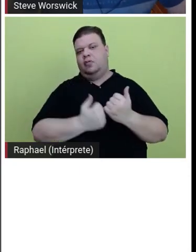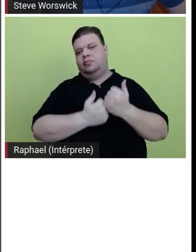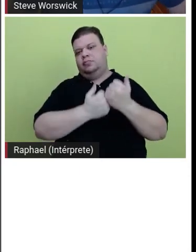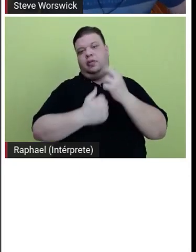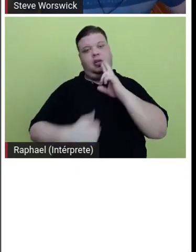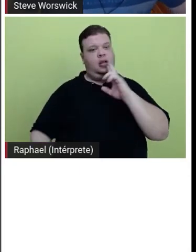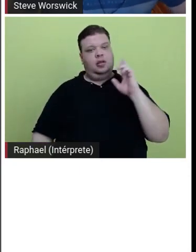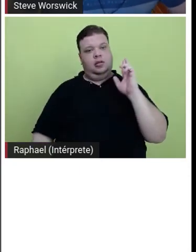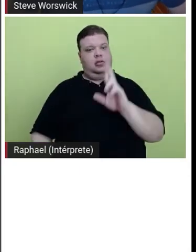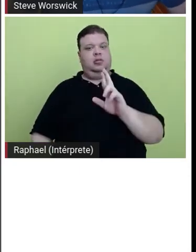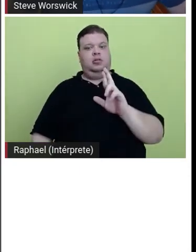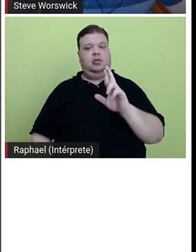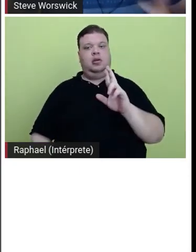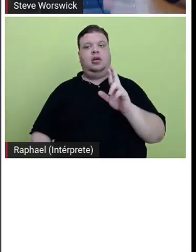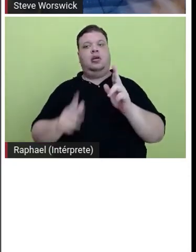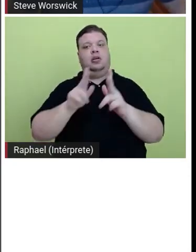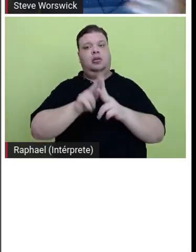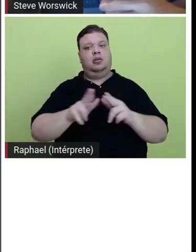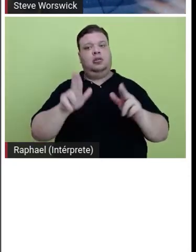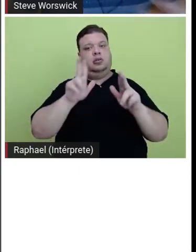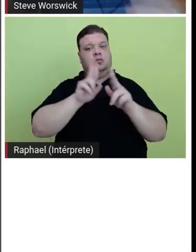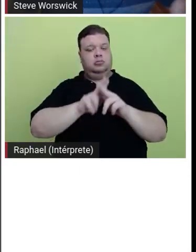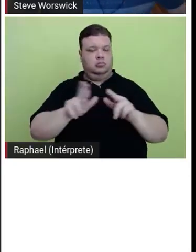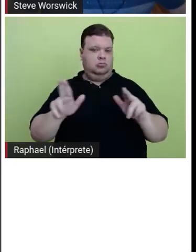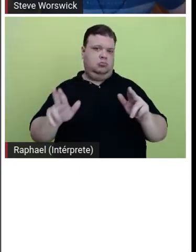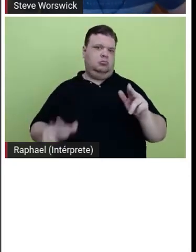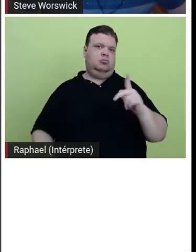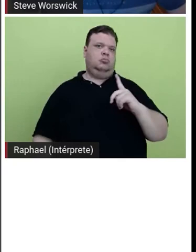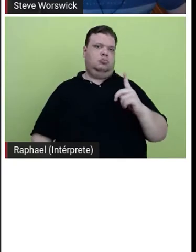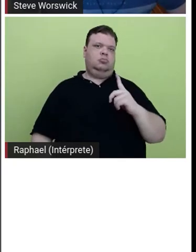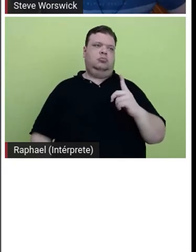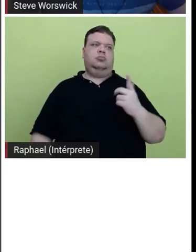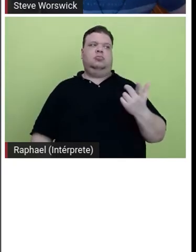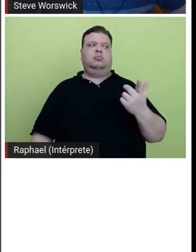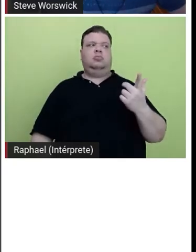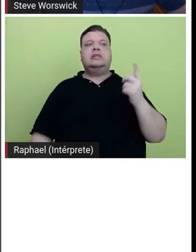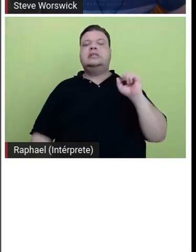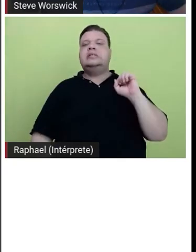will say, well, just like your mother, it gives as good as it gets.